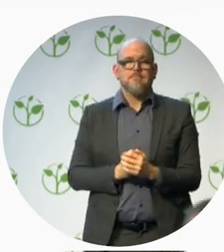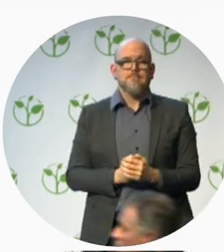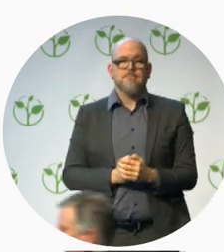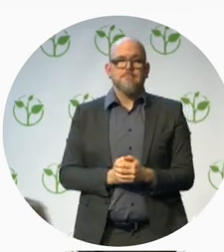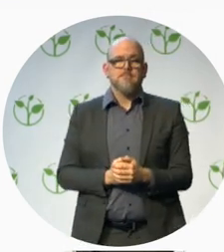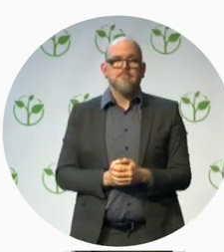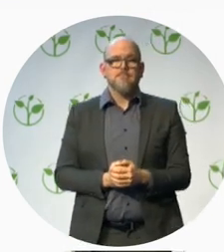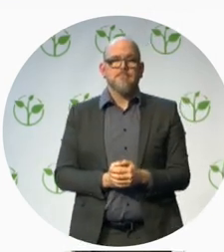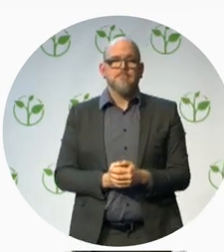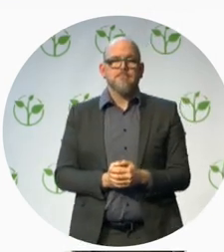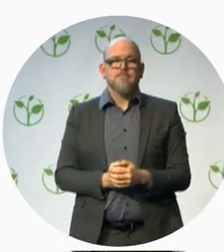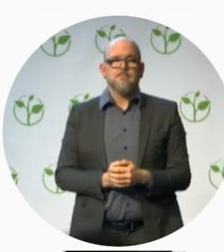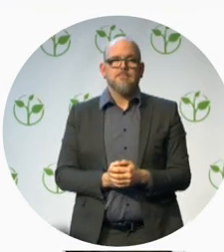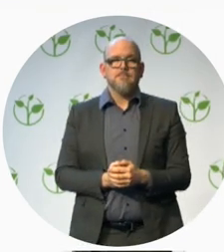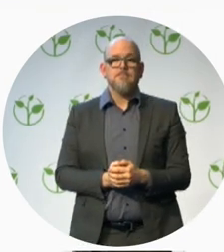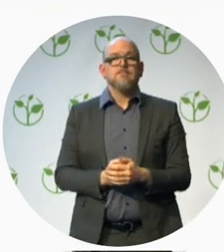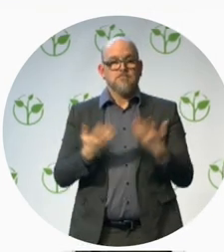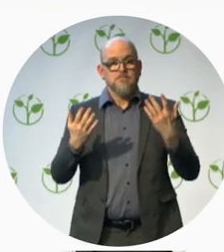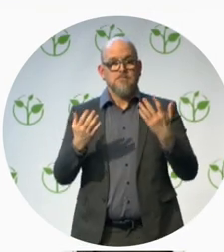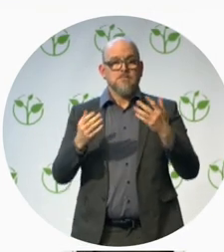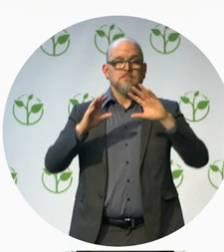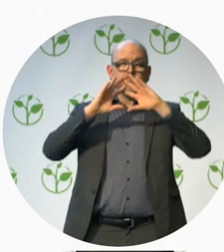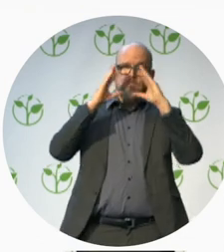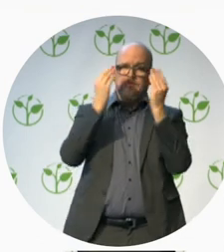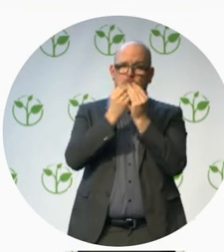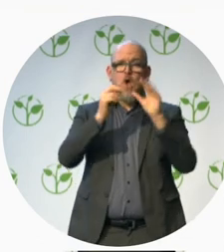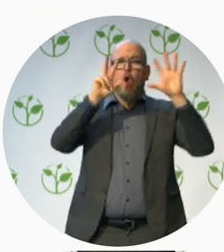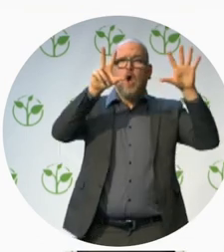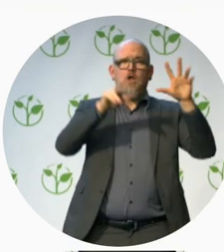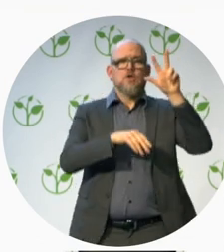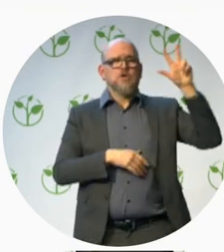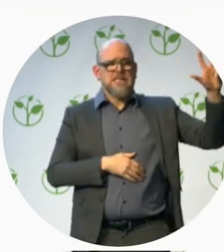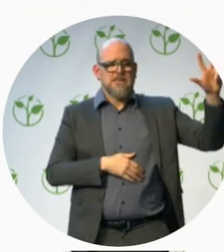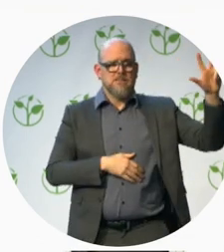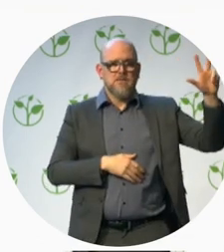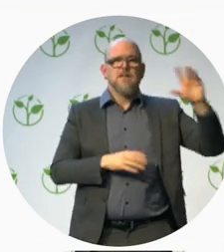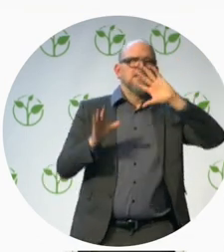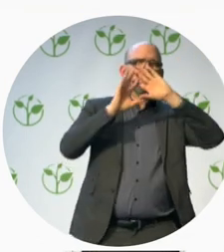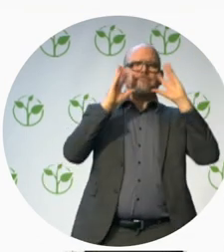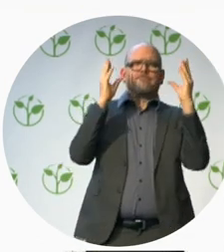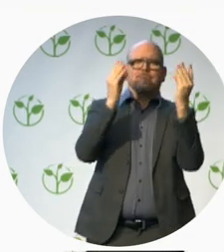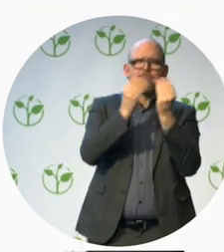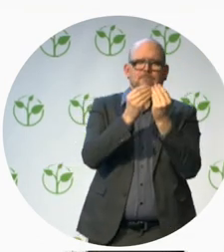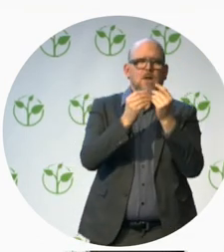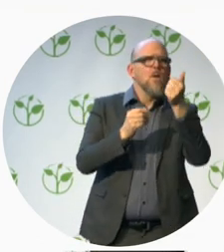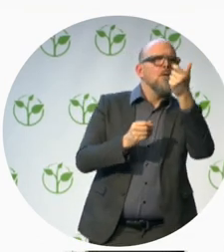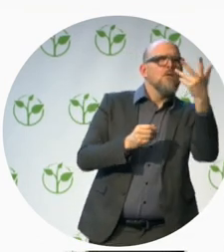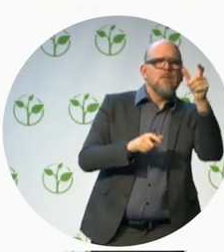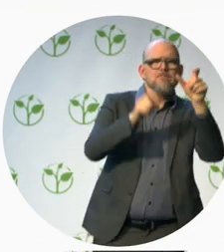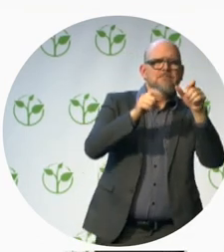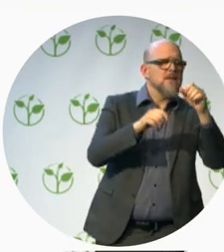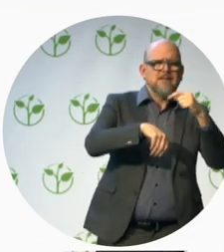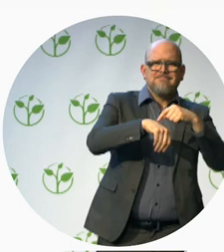We actually awarded 83, but just due to visas and planes, we couldn't, the others were not able to be here. But every year